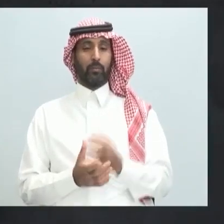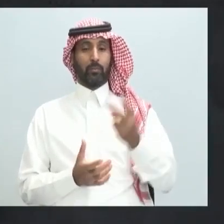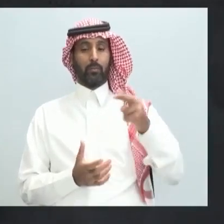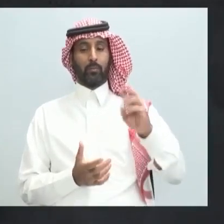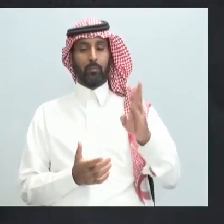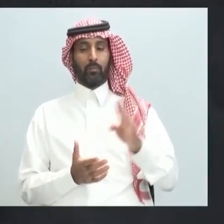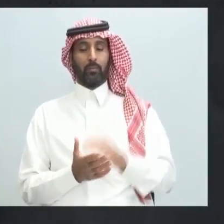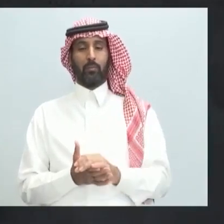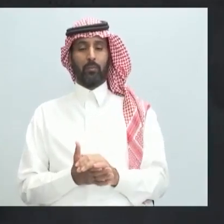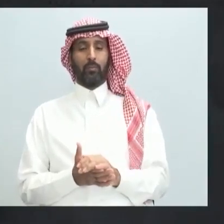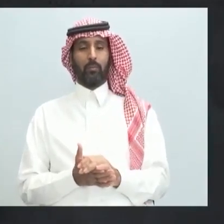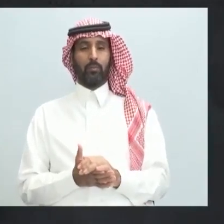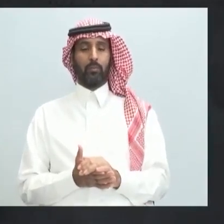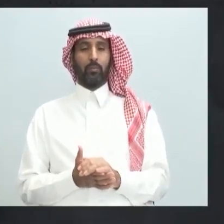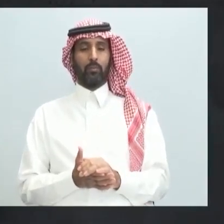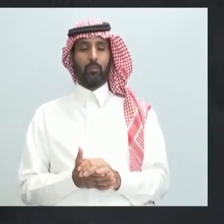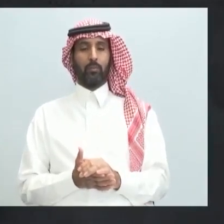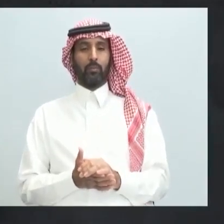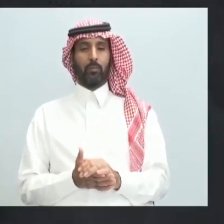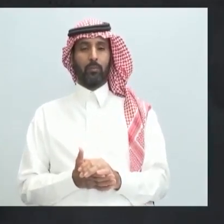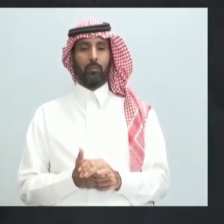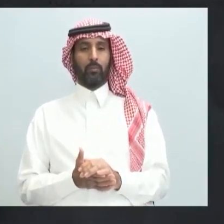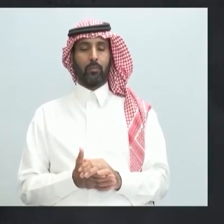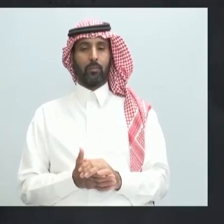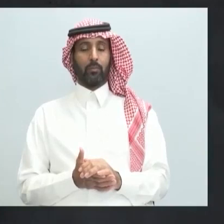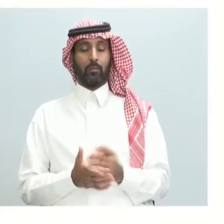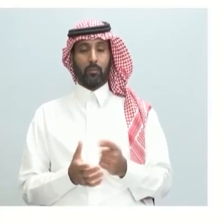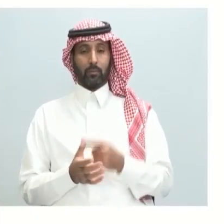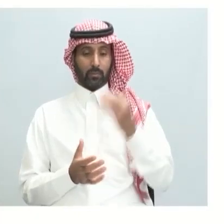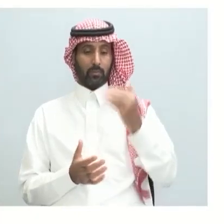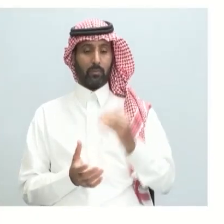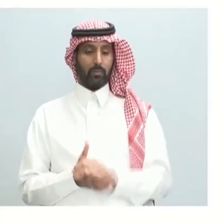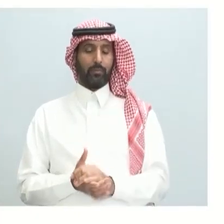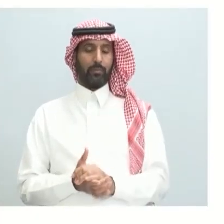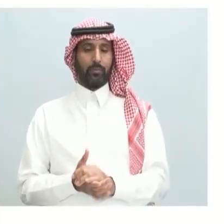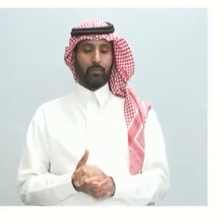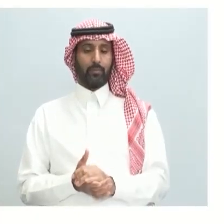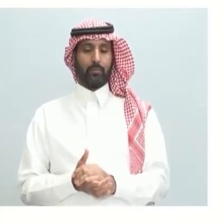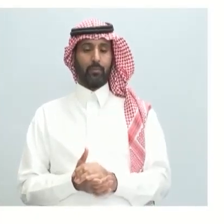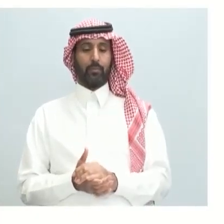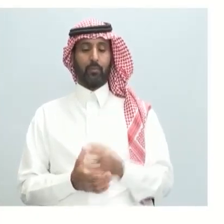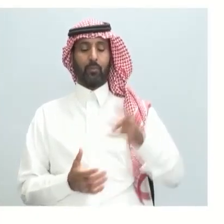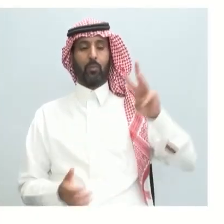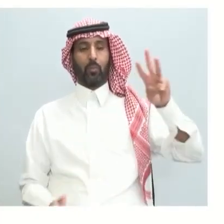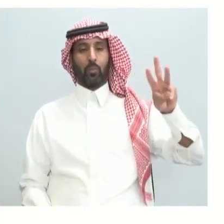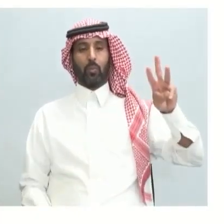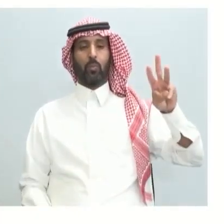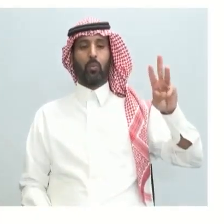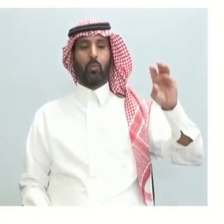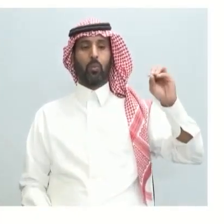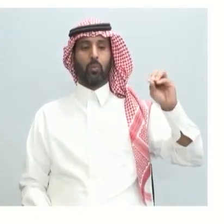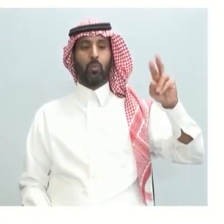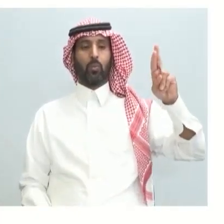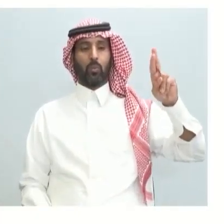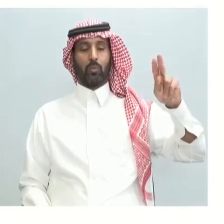the last letter is missing. Let's check the answer here. So the correct